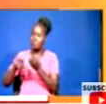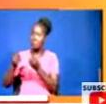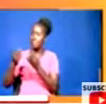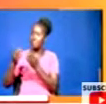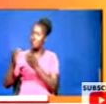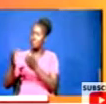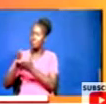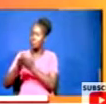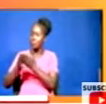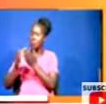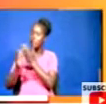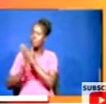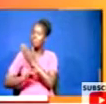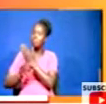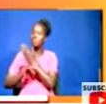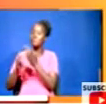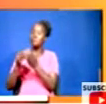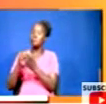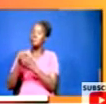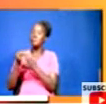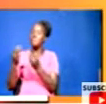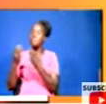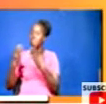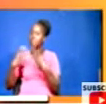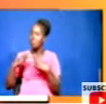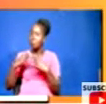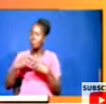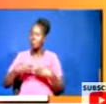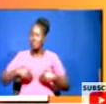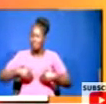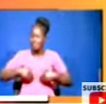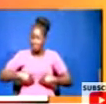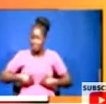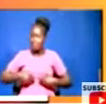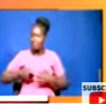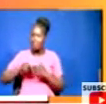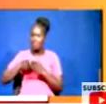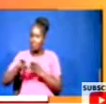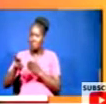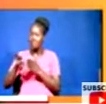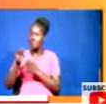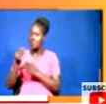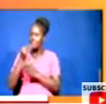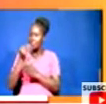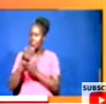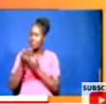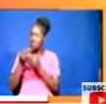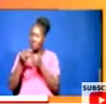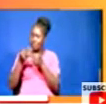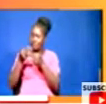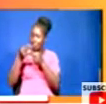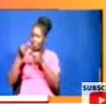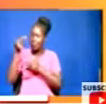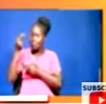or a huge population, was actually going to starve. And the prices, therefore, rose very high because